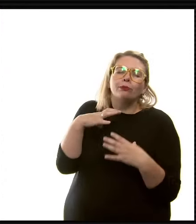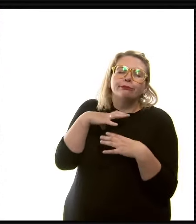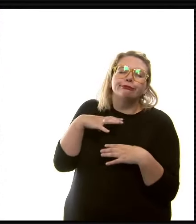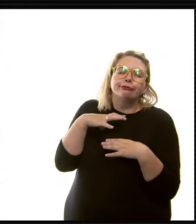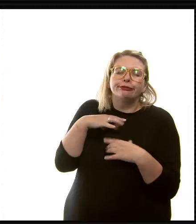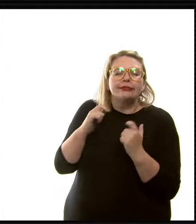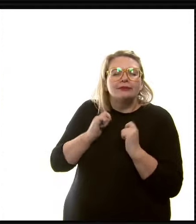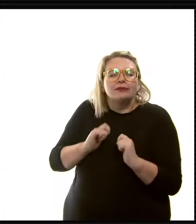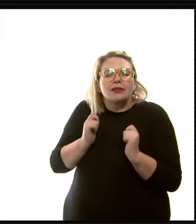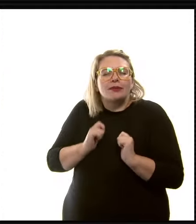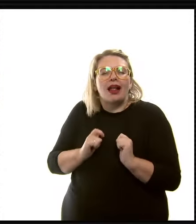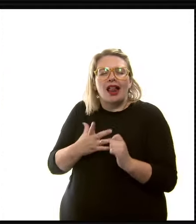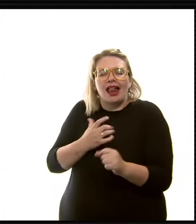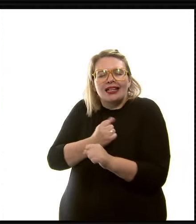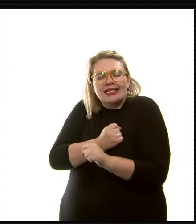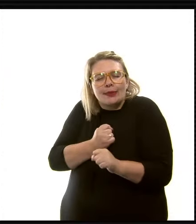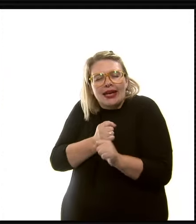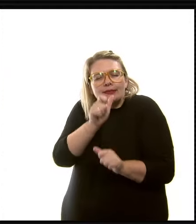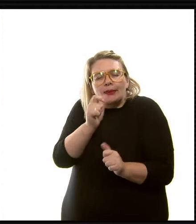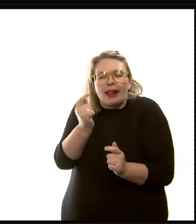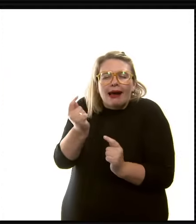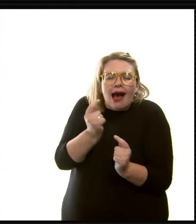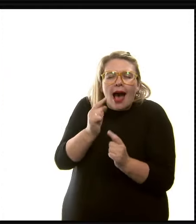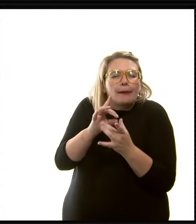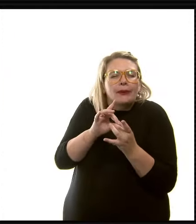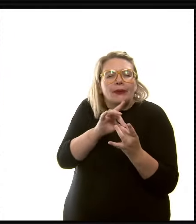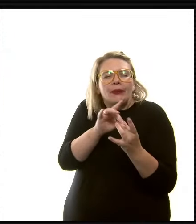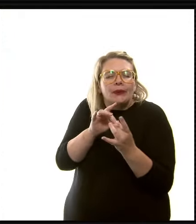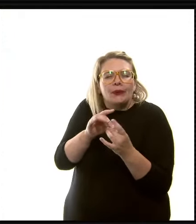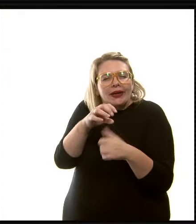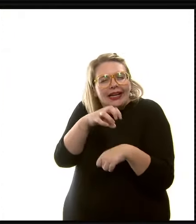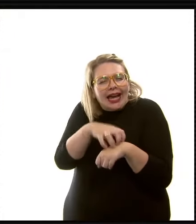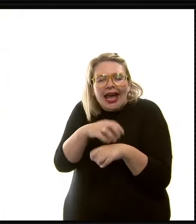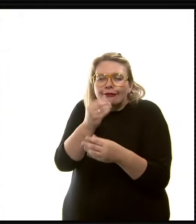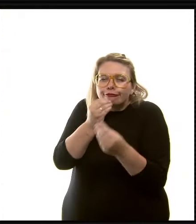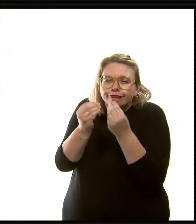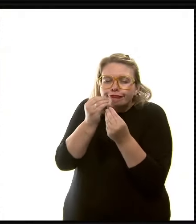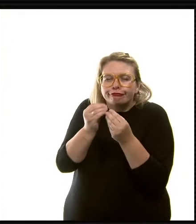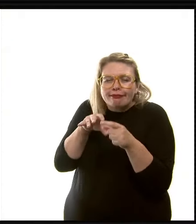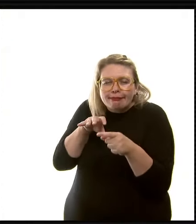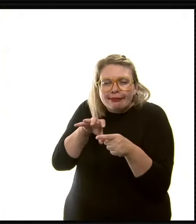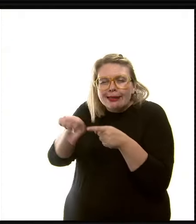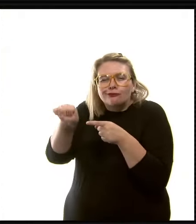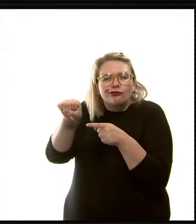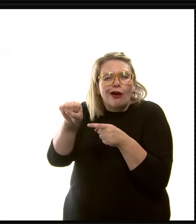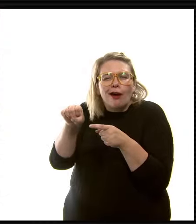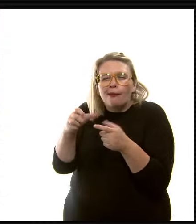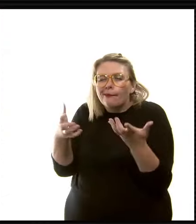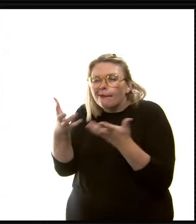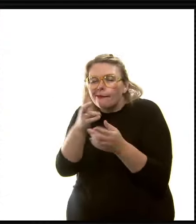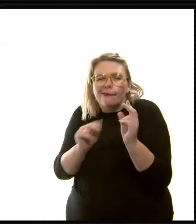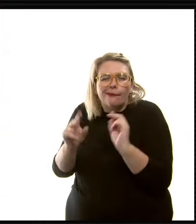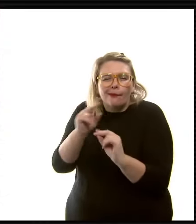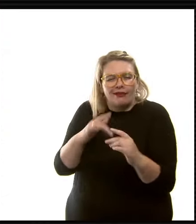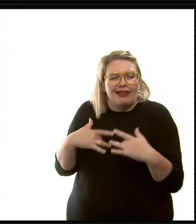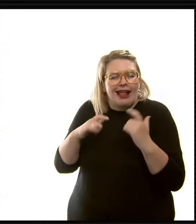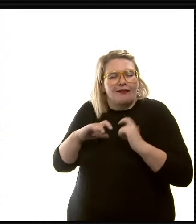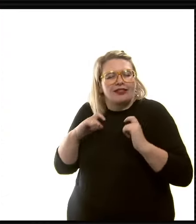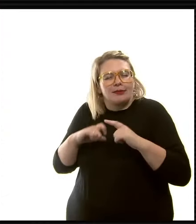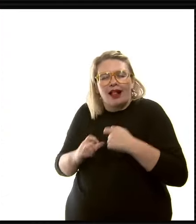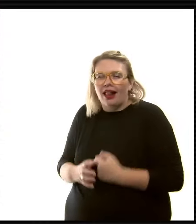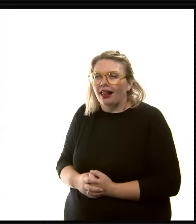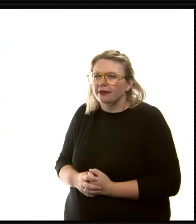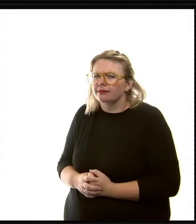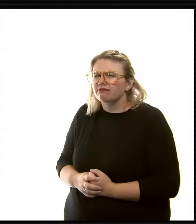eclectic space where people can come and hang out, eat cake, catch up on Quibbler articles, and just feel at home. How about the